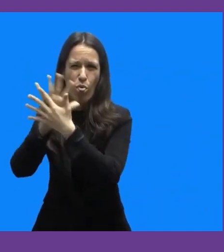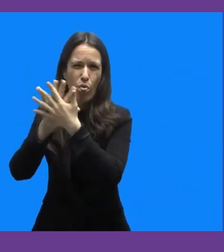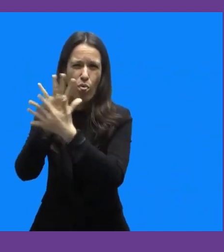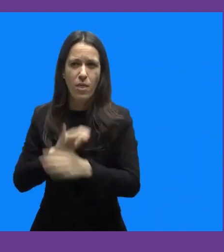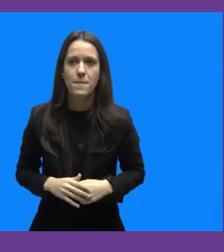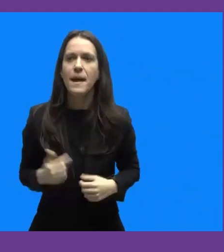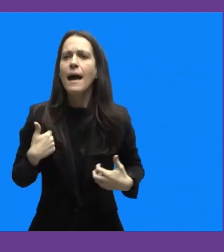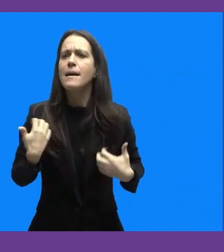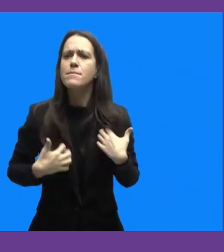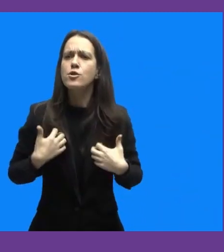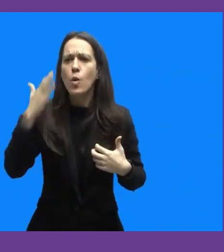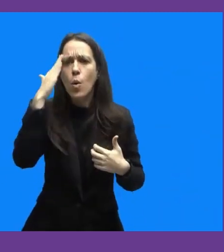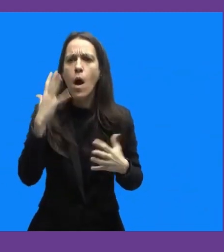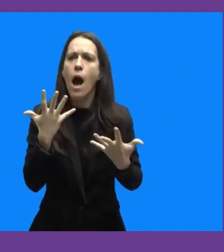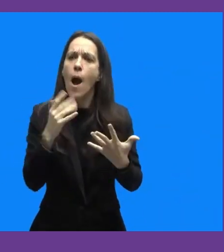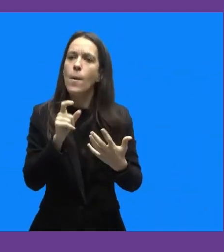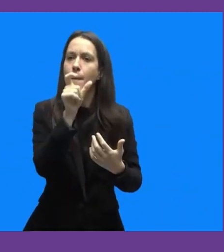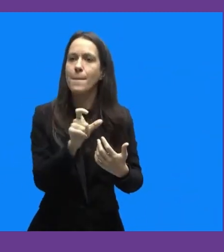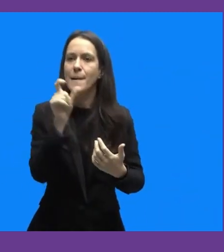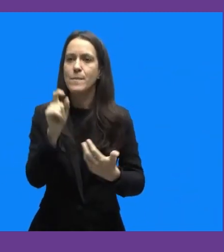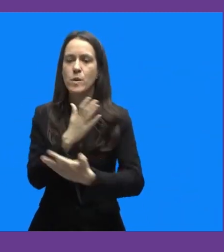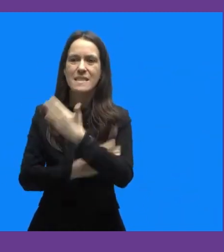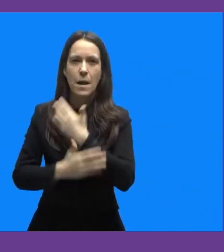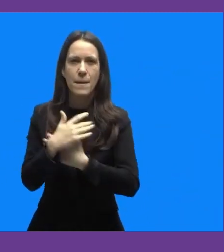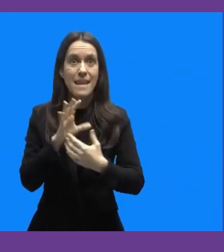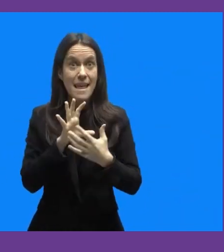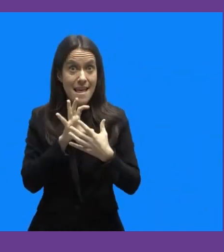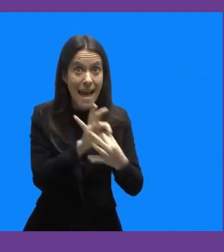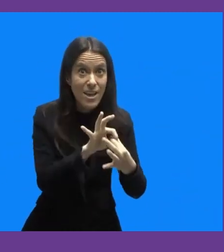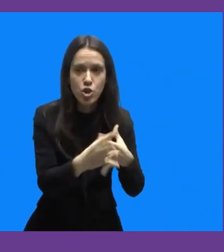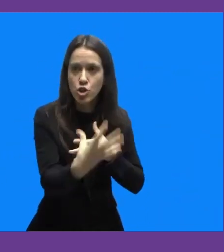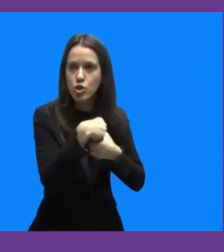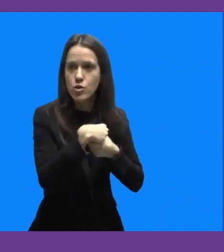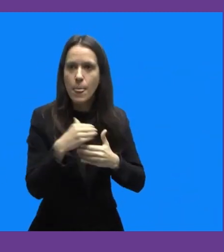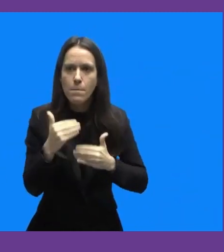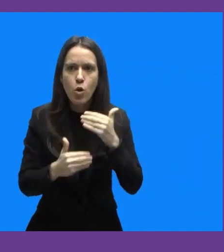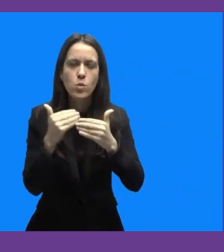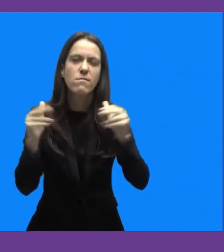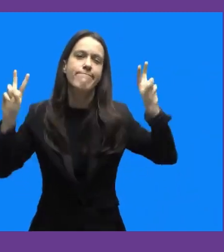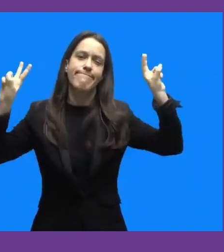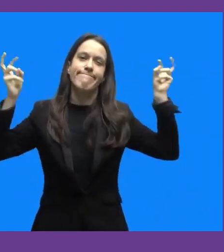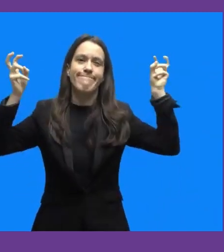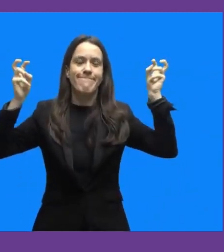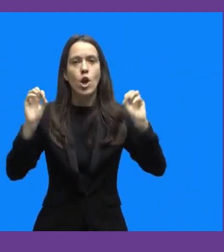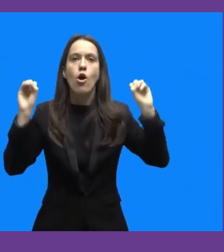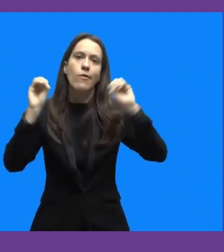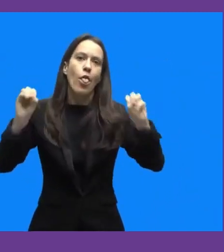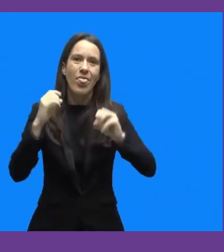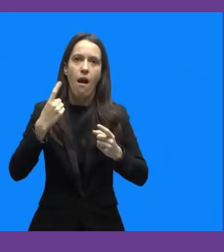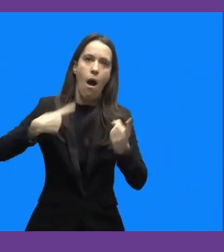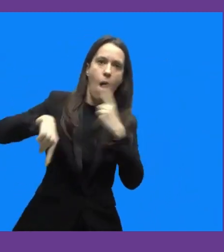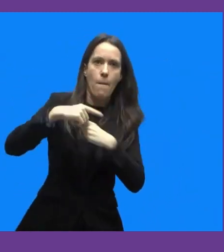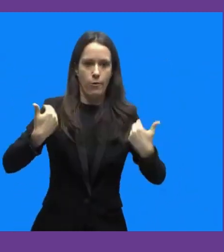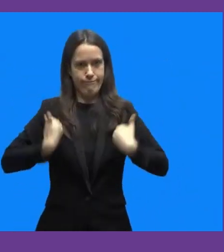standards, because obviously the motto is nothing about us without us. And I've heard a lot